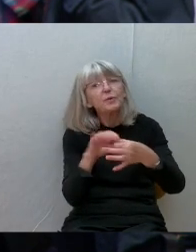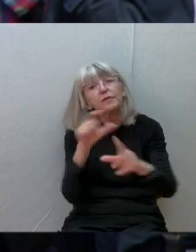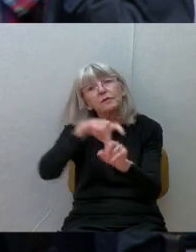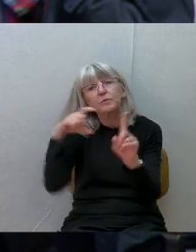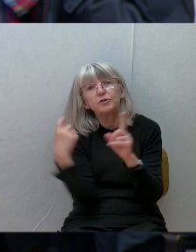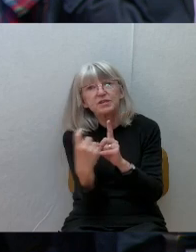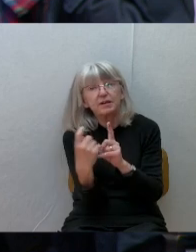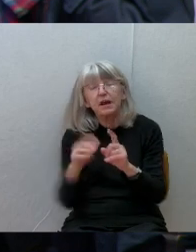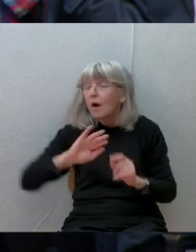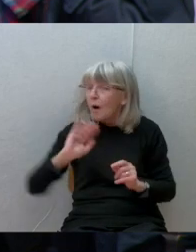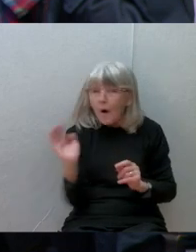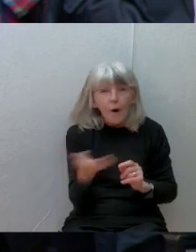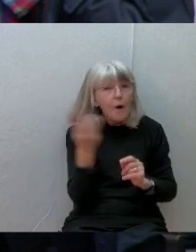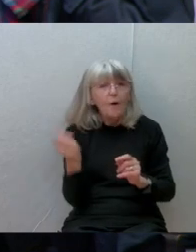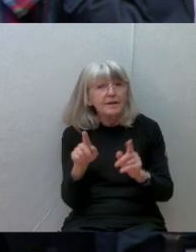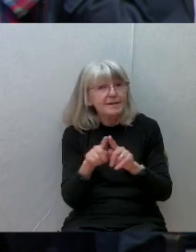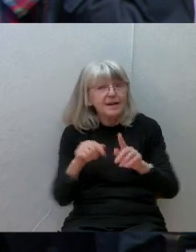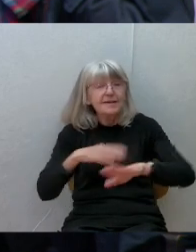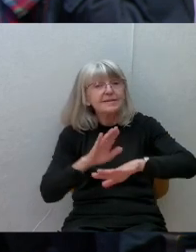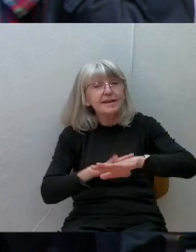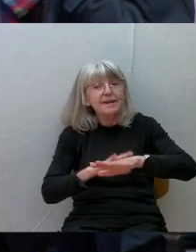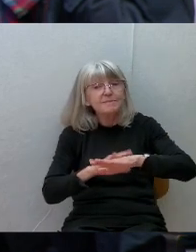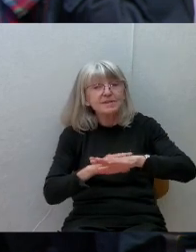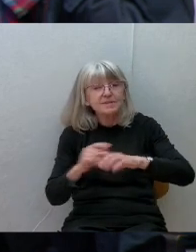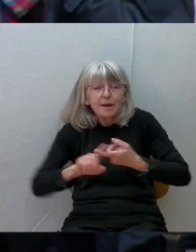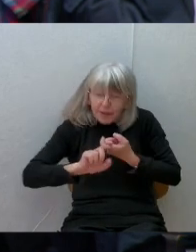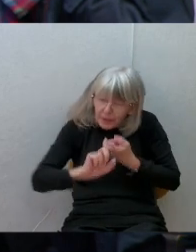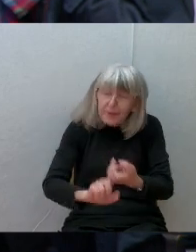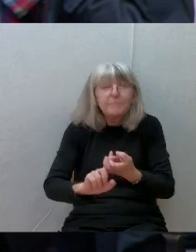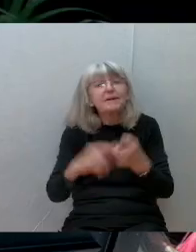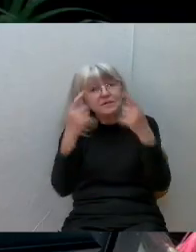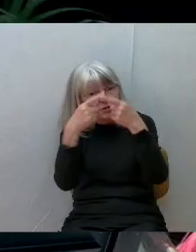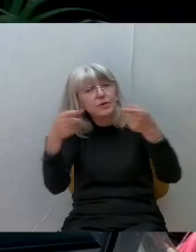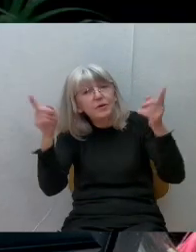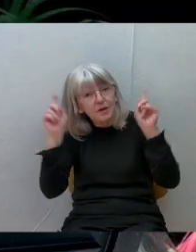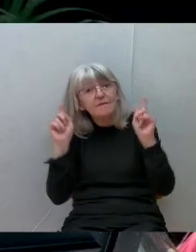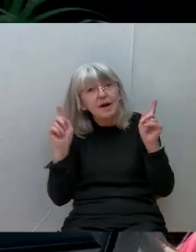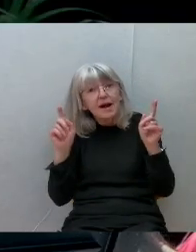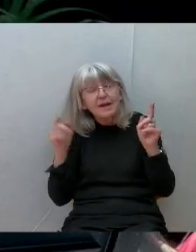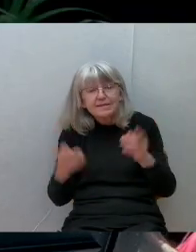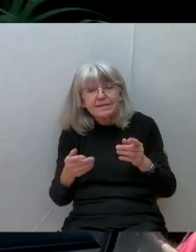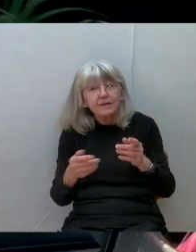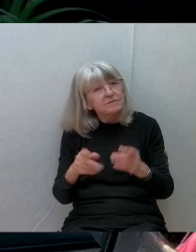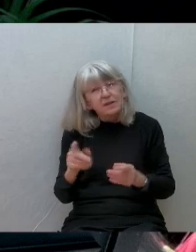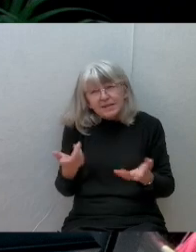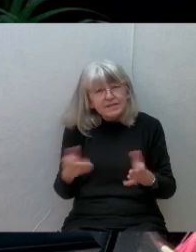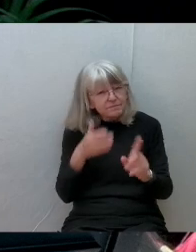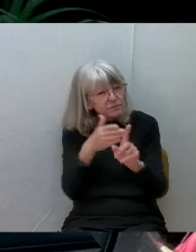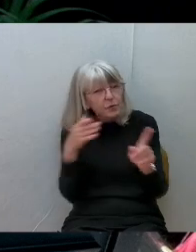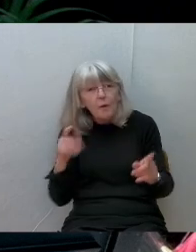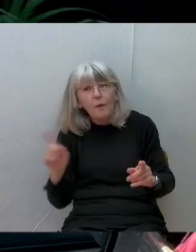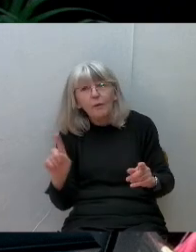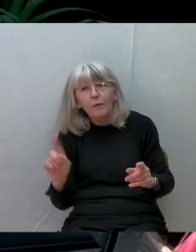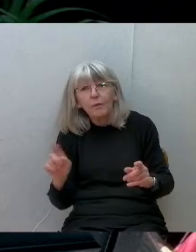really strong commitment to what a great university exists to do: drive social purpose, create a